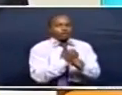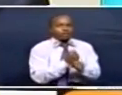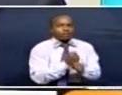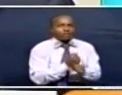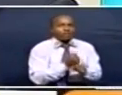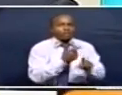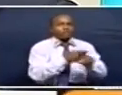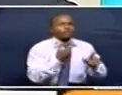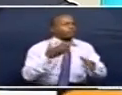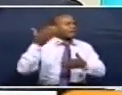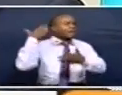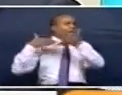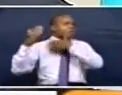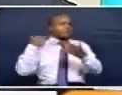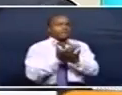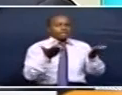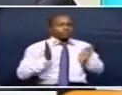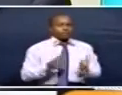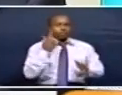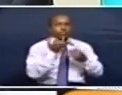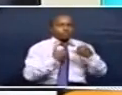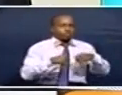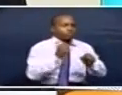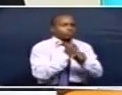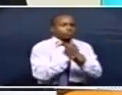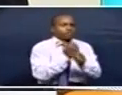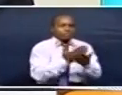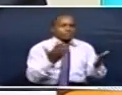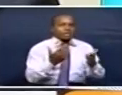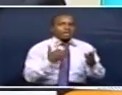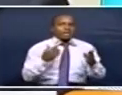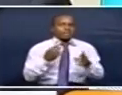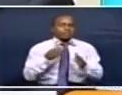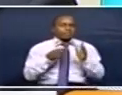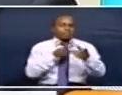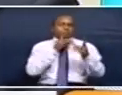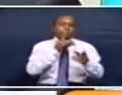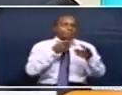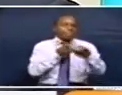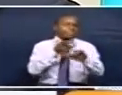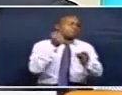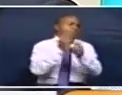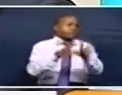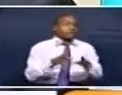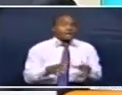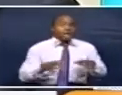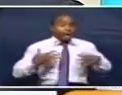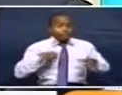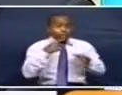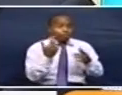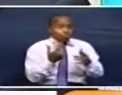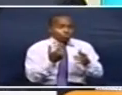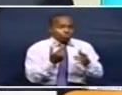Vinci. Anybody who's tried to do anything has been criticized as doing nothing. And people who are not able to keep up, they always